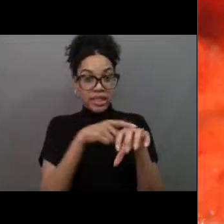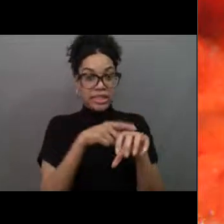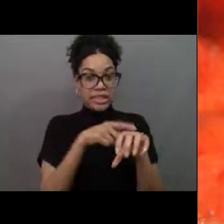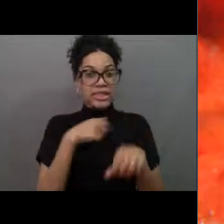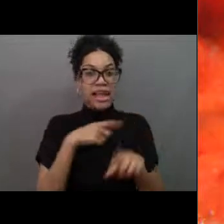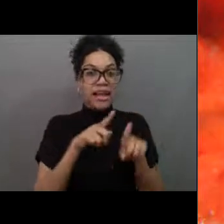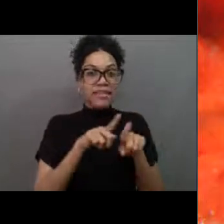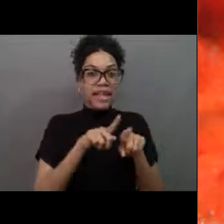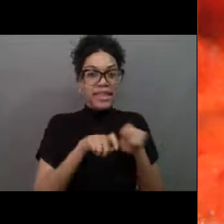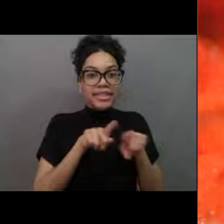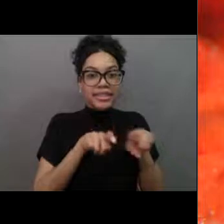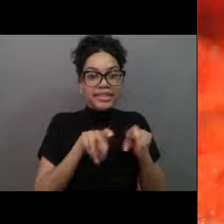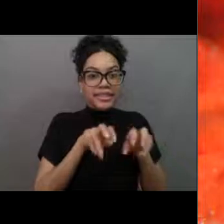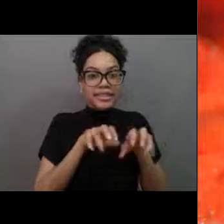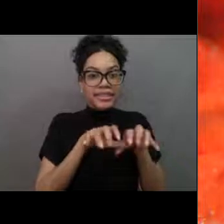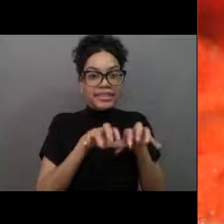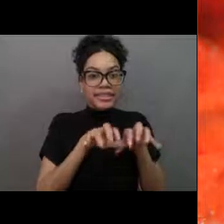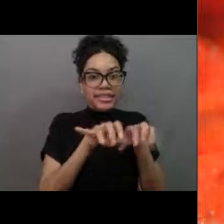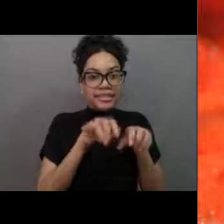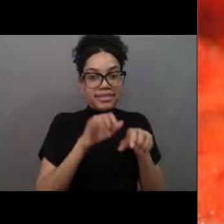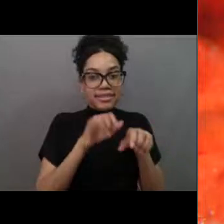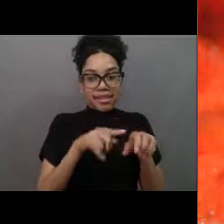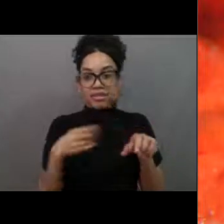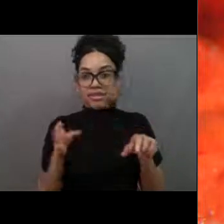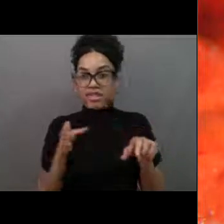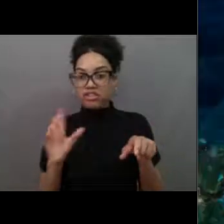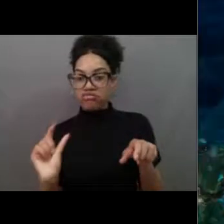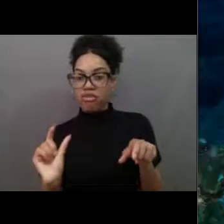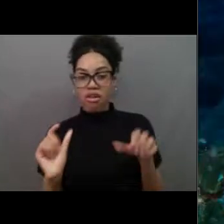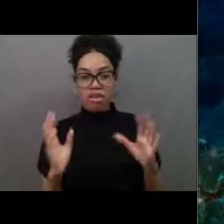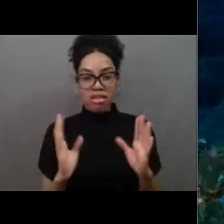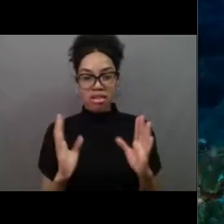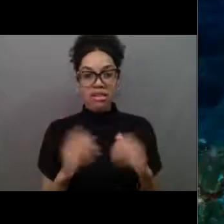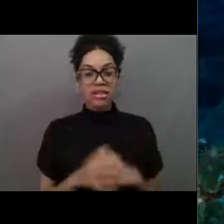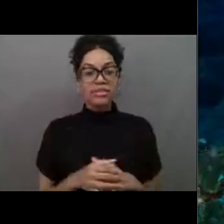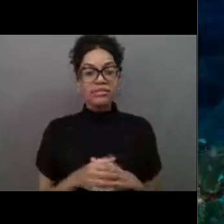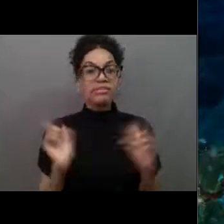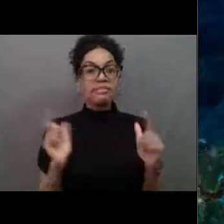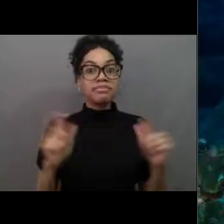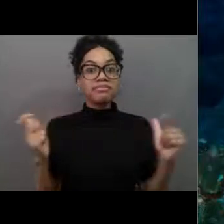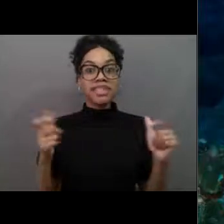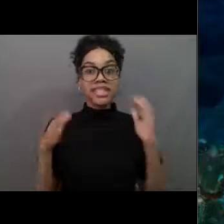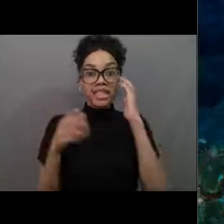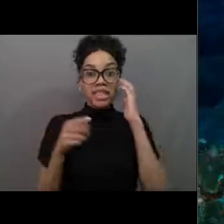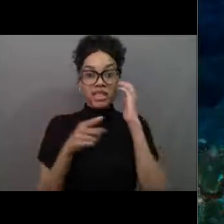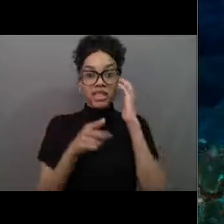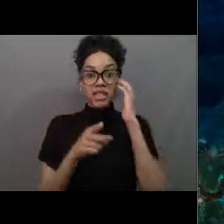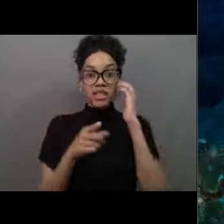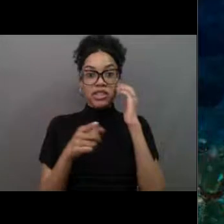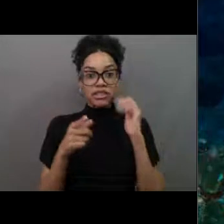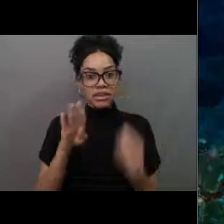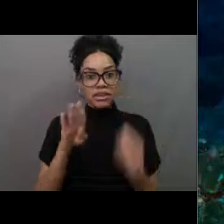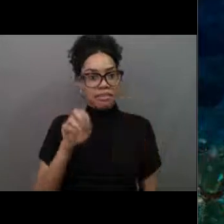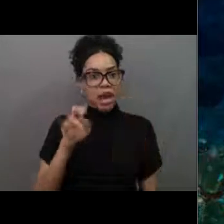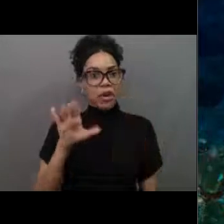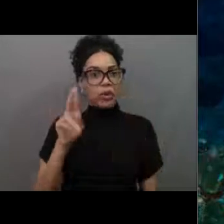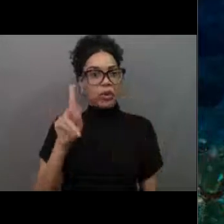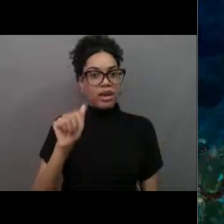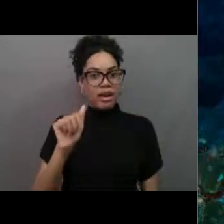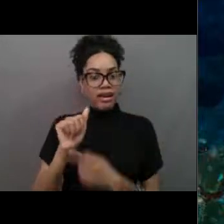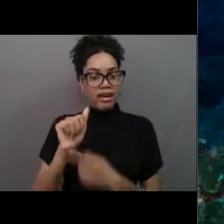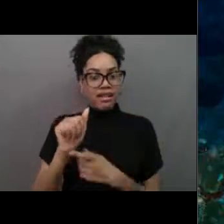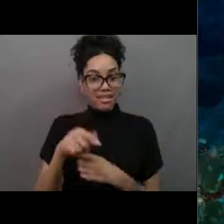of big fish out here on the reef too. And then, of course, big fish, the ones that are predators like this barracuda. They come to the reefs for